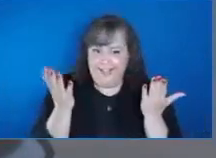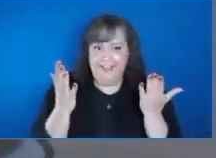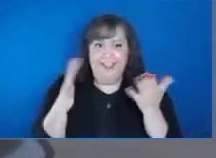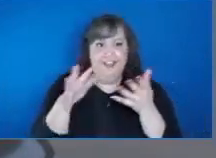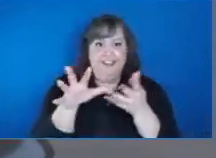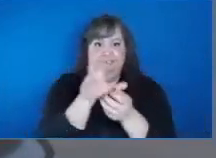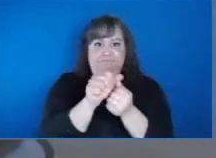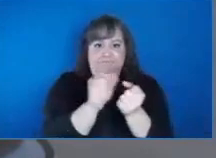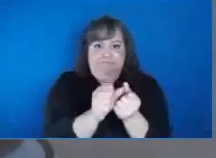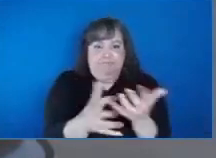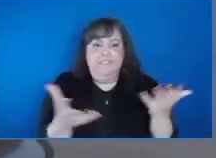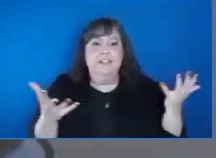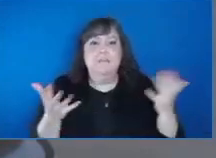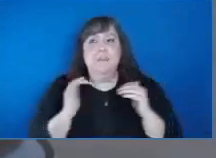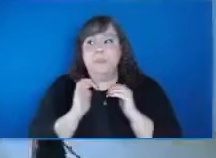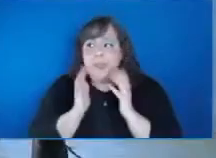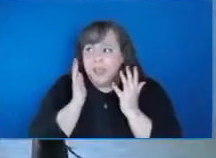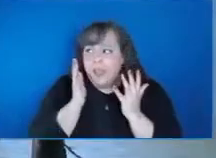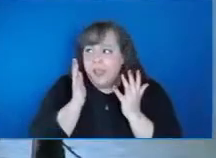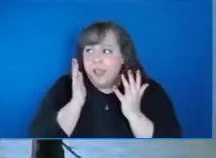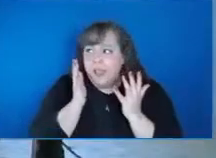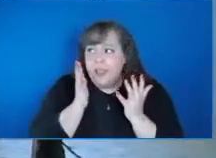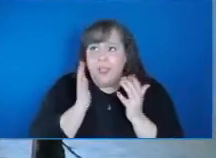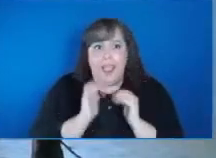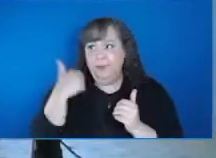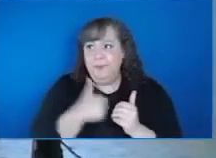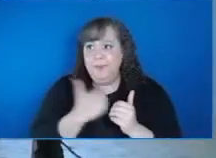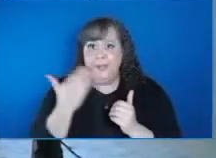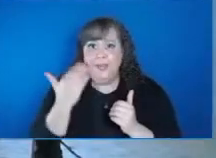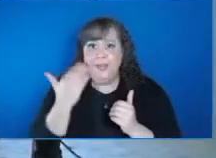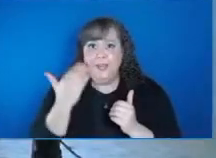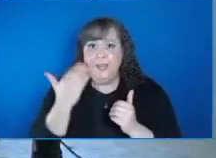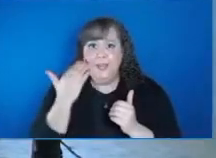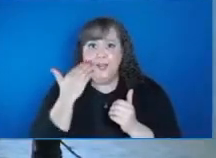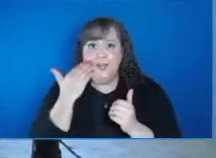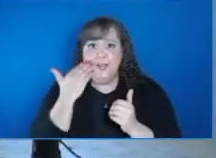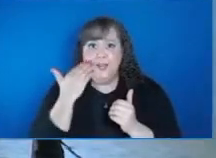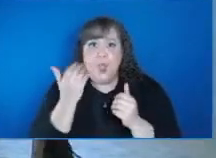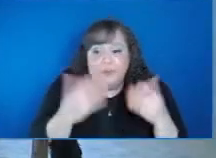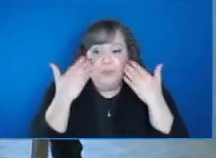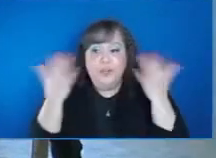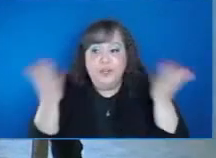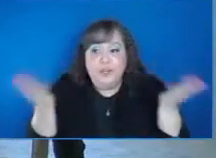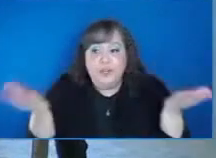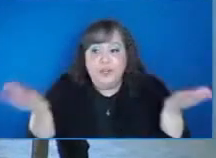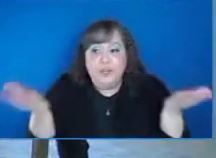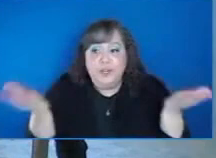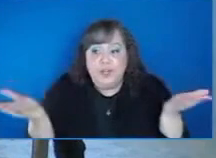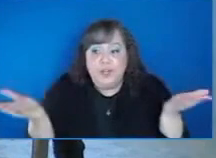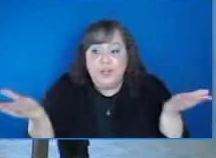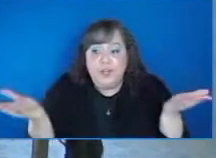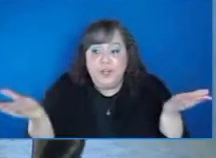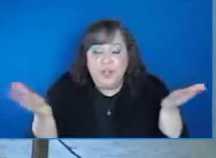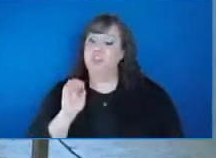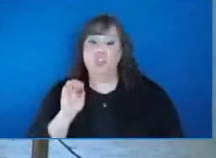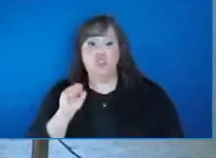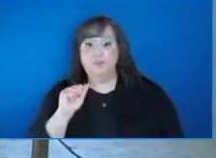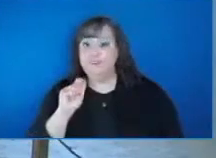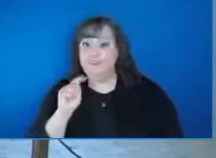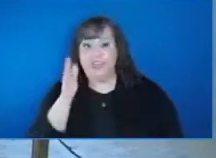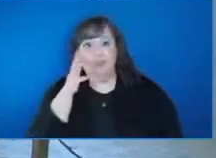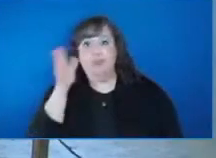are we going to know how much we deflected it? DART spacecraft is not going to tell us. Mm-hmm. The Italian Lichia CubeSat is long gone after some spectacular